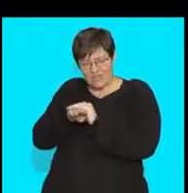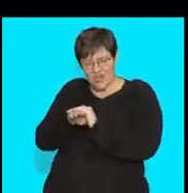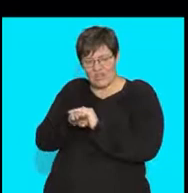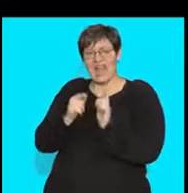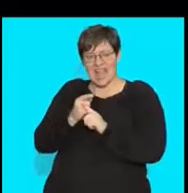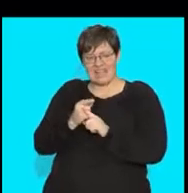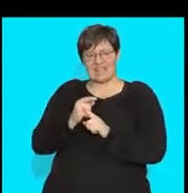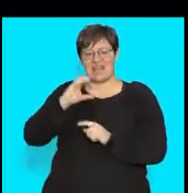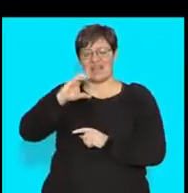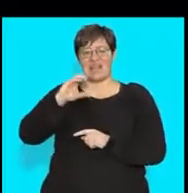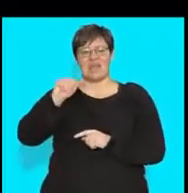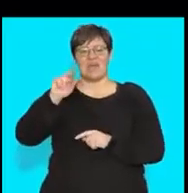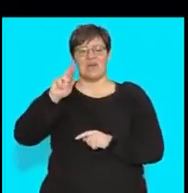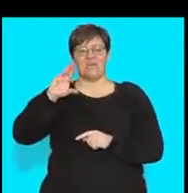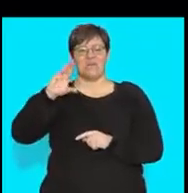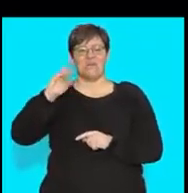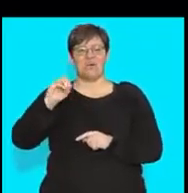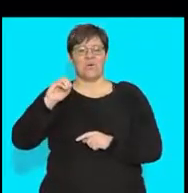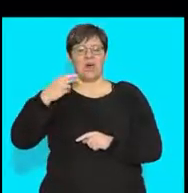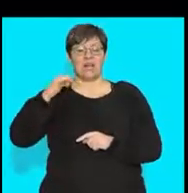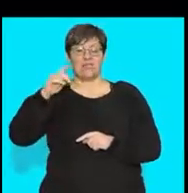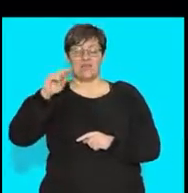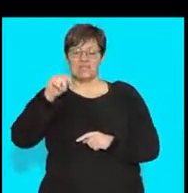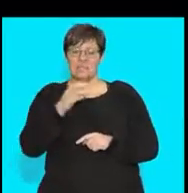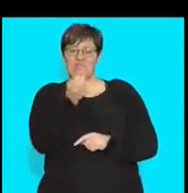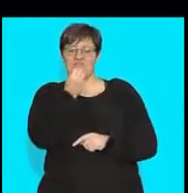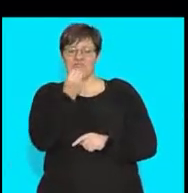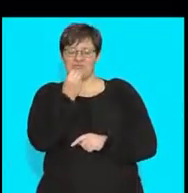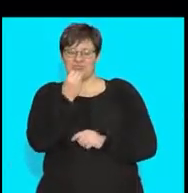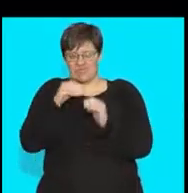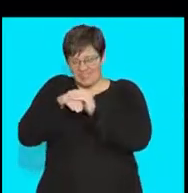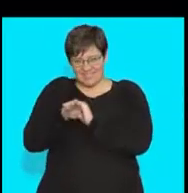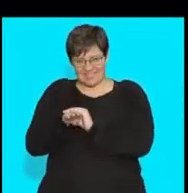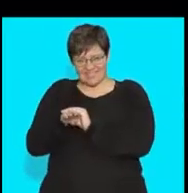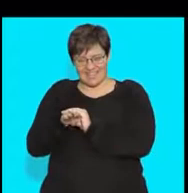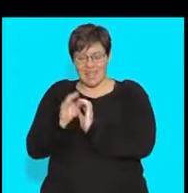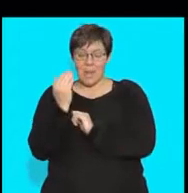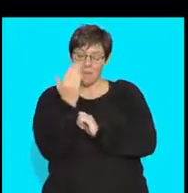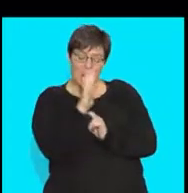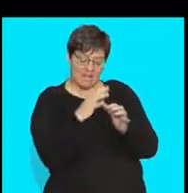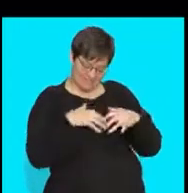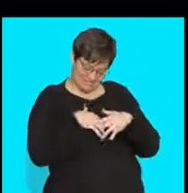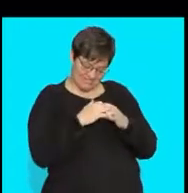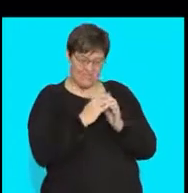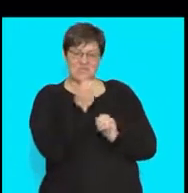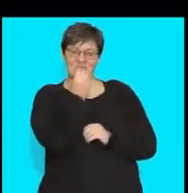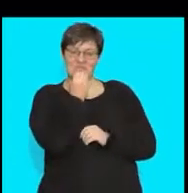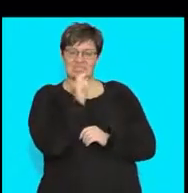as carbohydrates, which is food. So the chloroplast, plants need to make